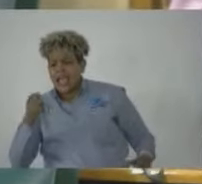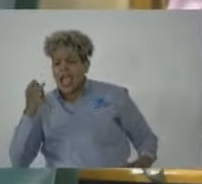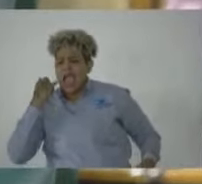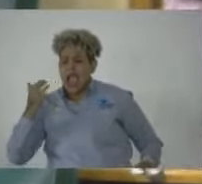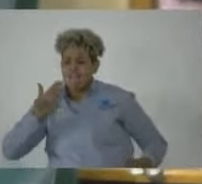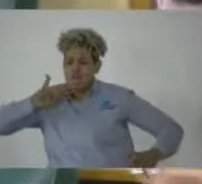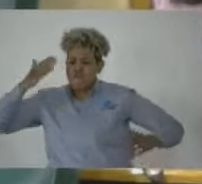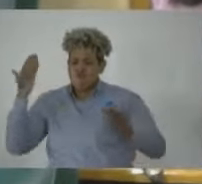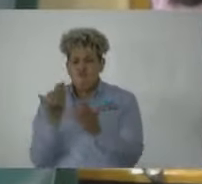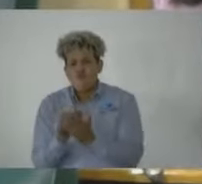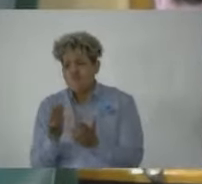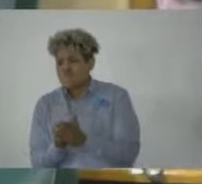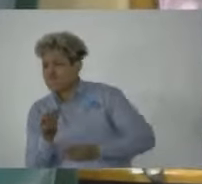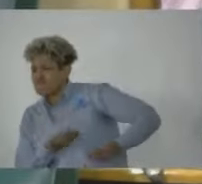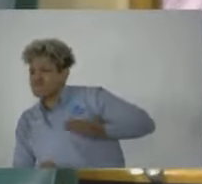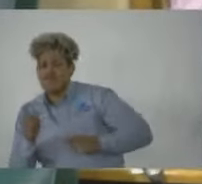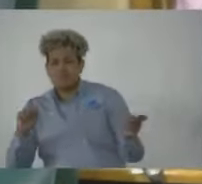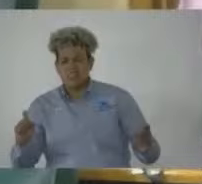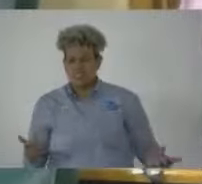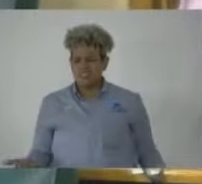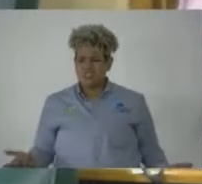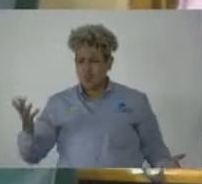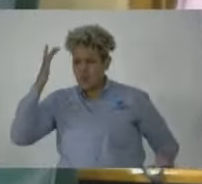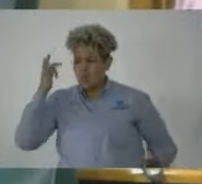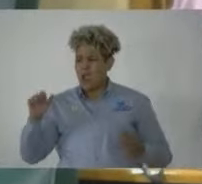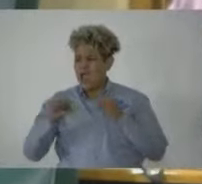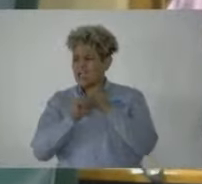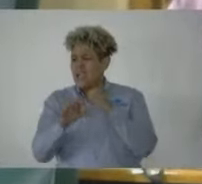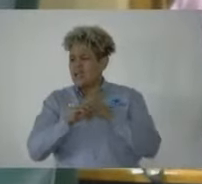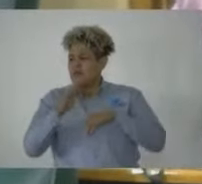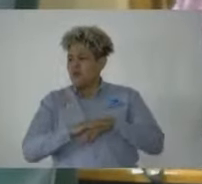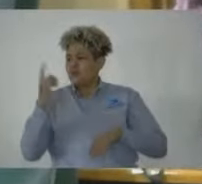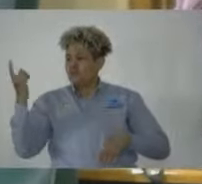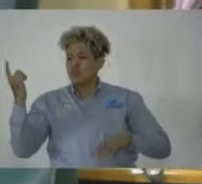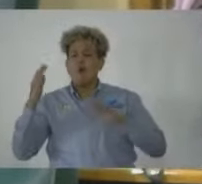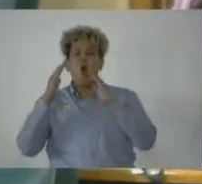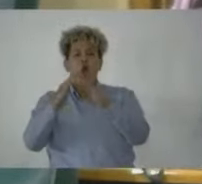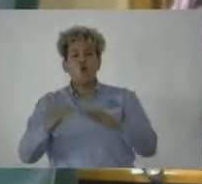such a great achievement, why campaign on someone's house?